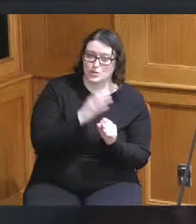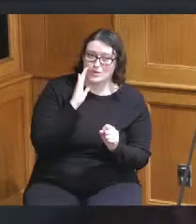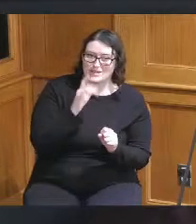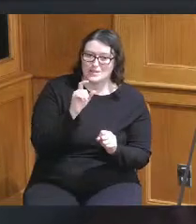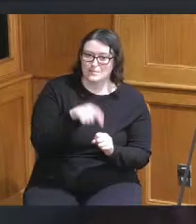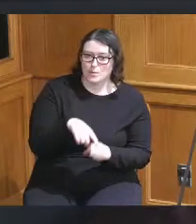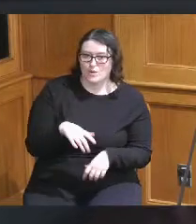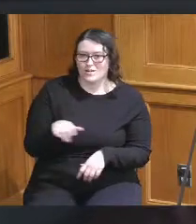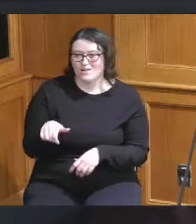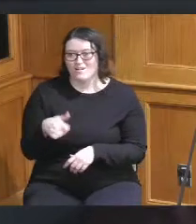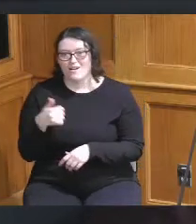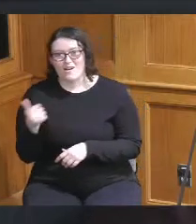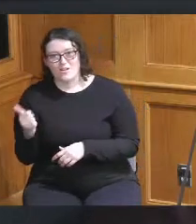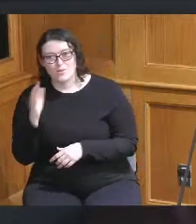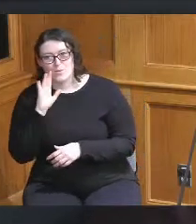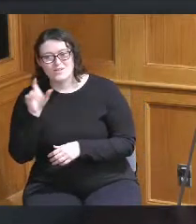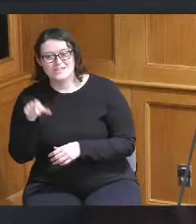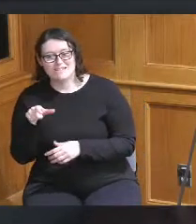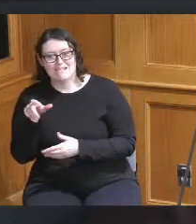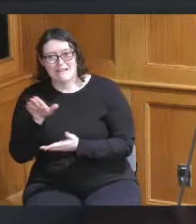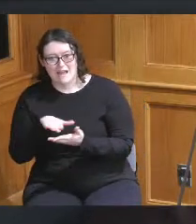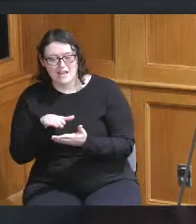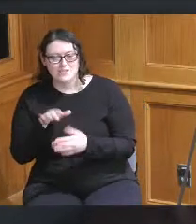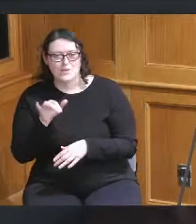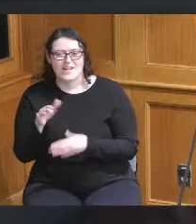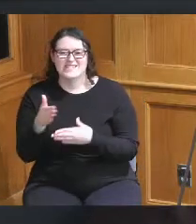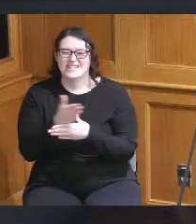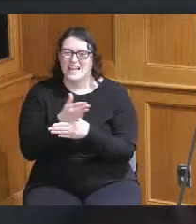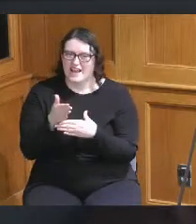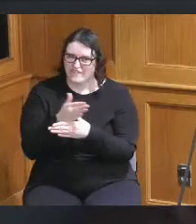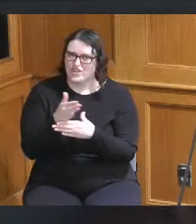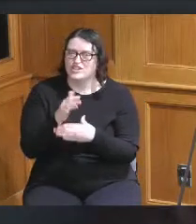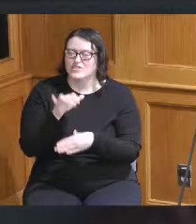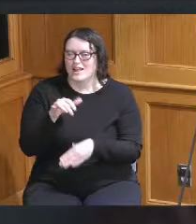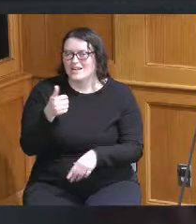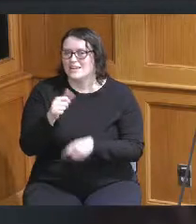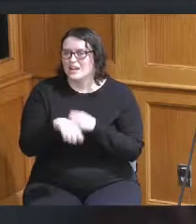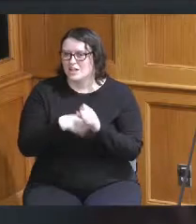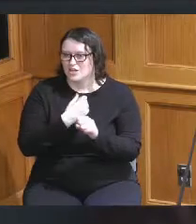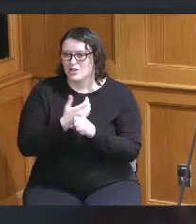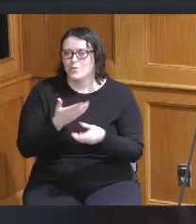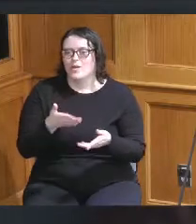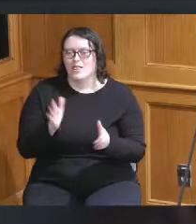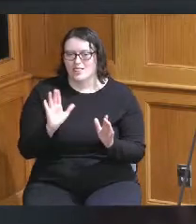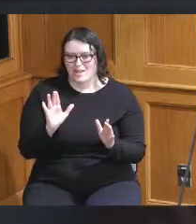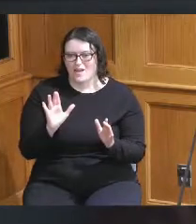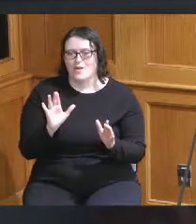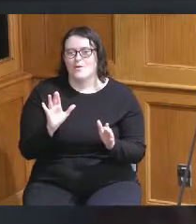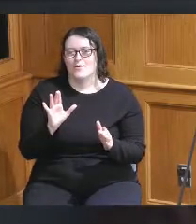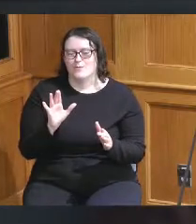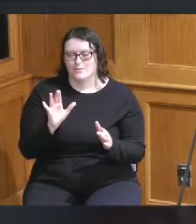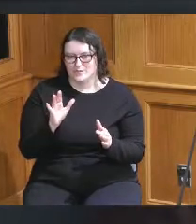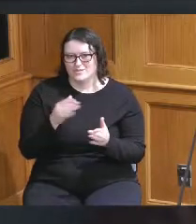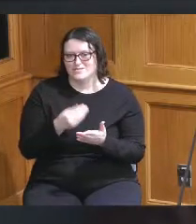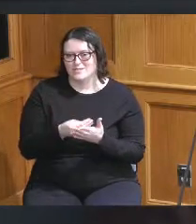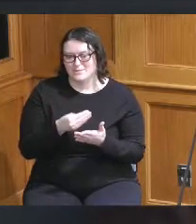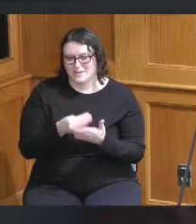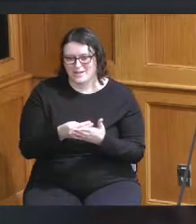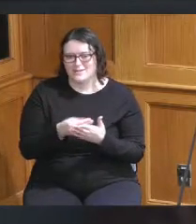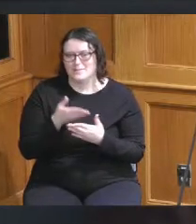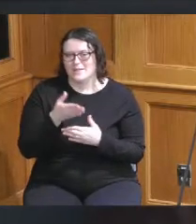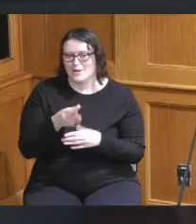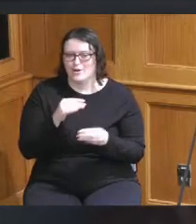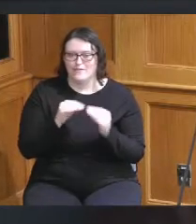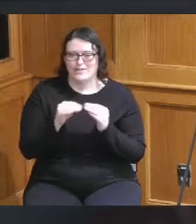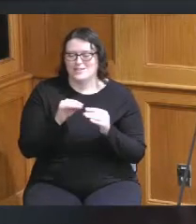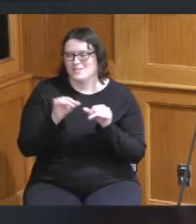the 4.5 is kind of the average out over the 10 years to allow us to fund the asset management portion, so fixing the